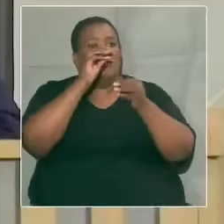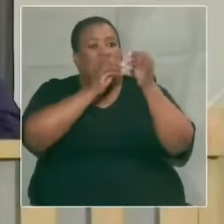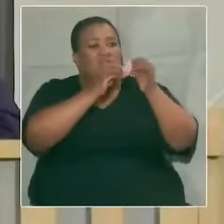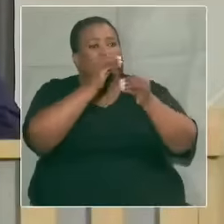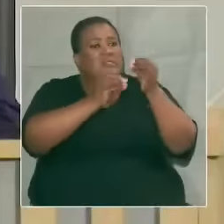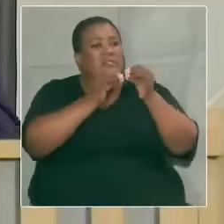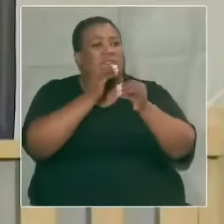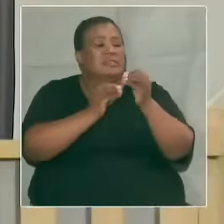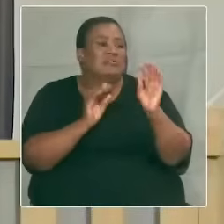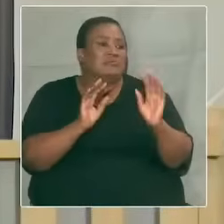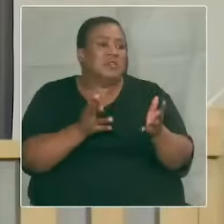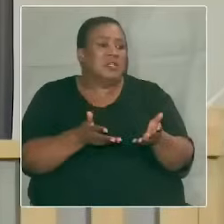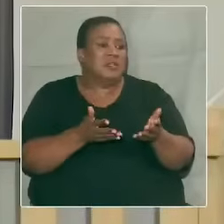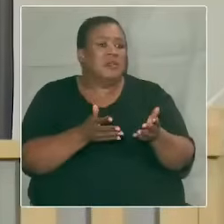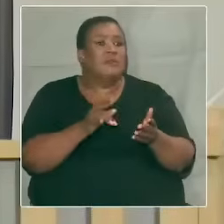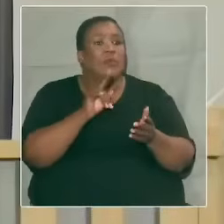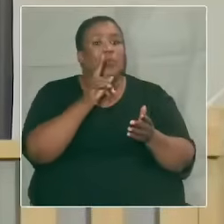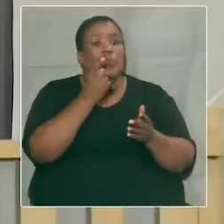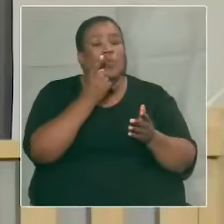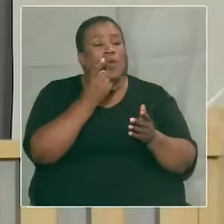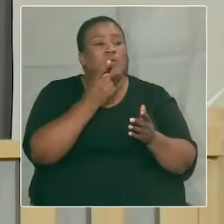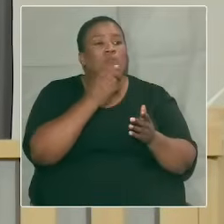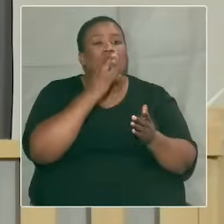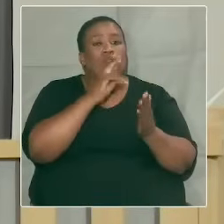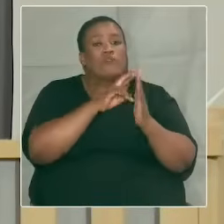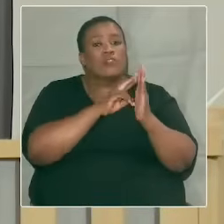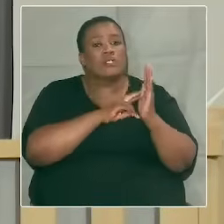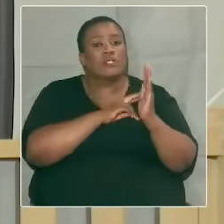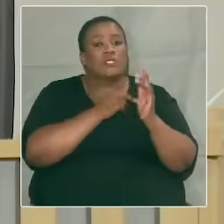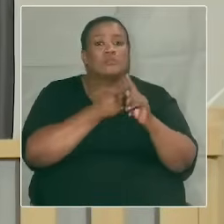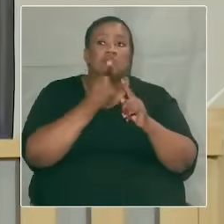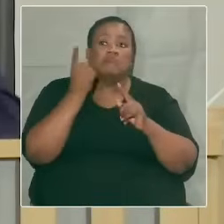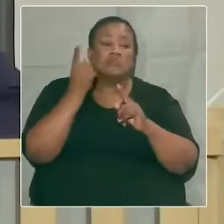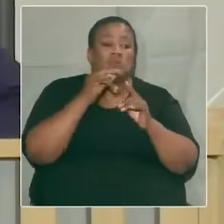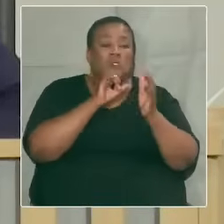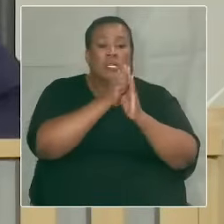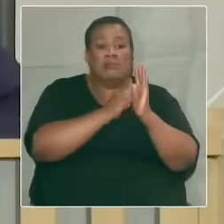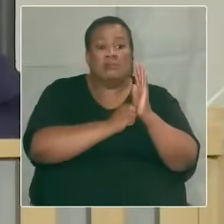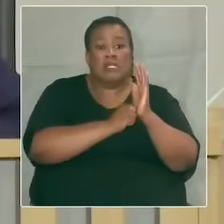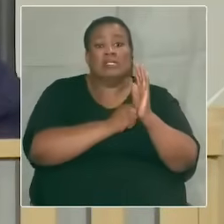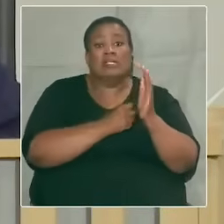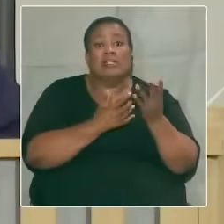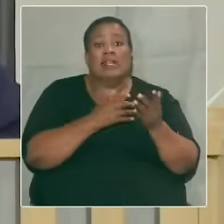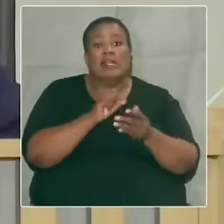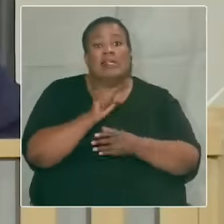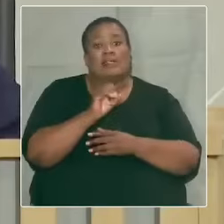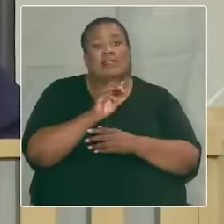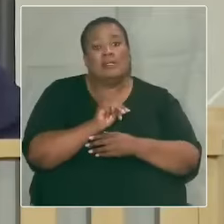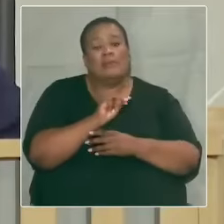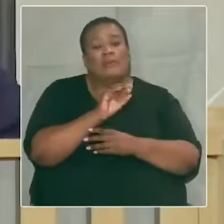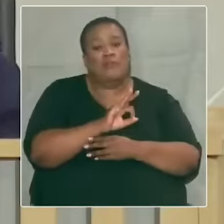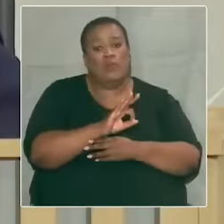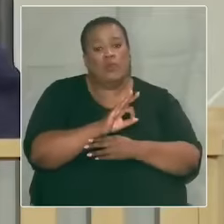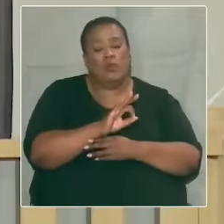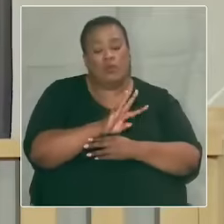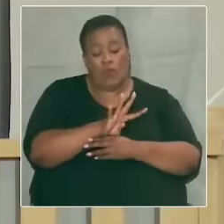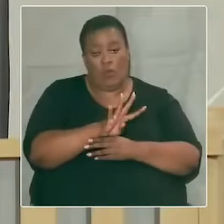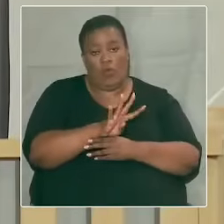for the record in terms of that one reference in your statement. Then we'll deal with SM4 in the next